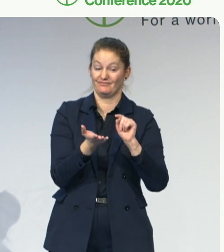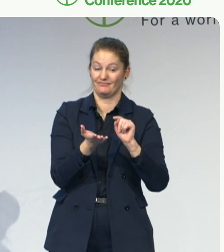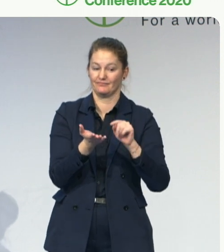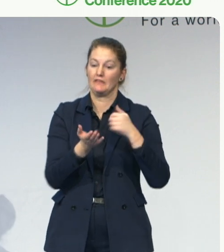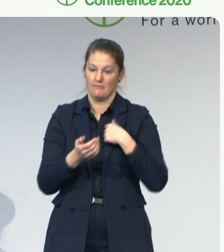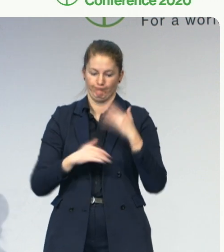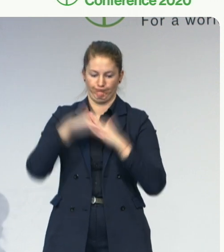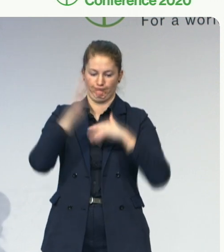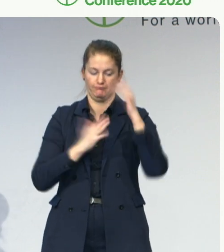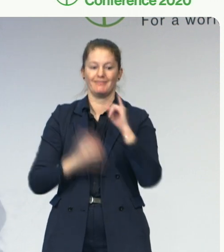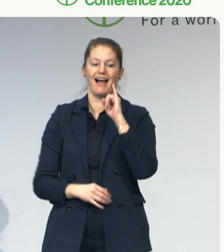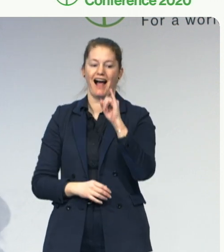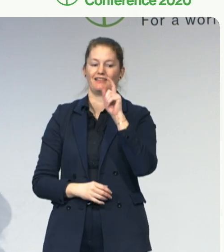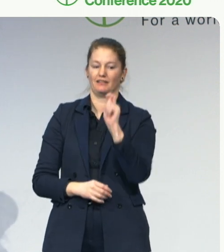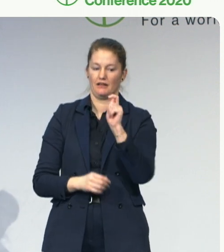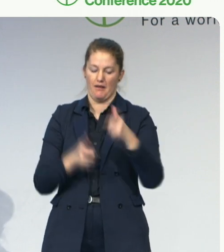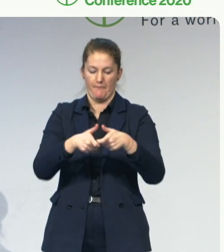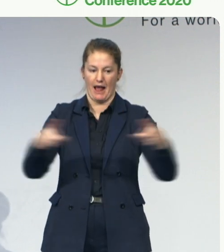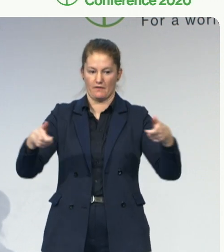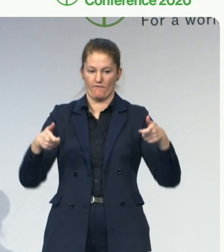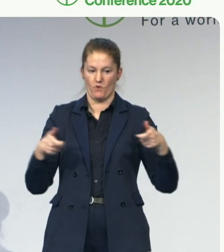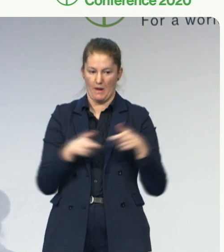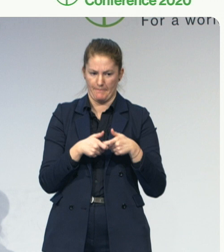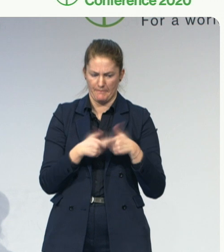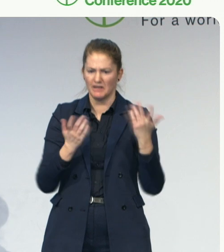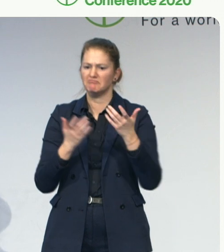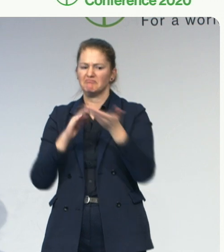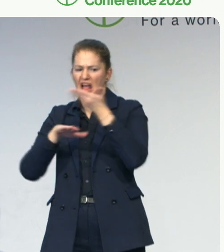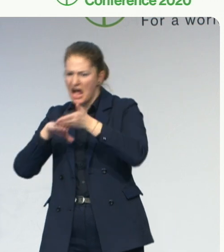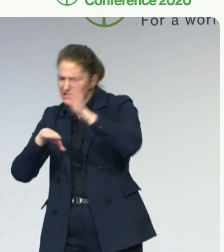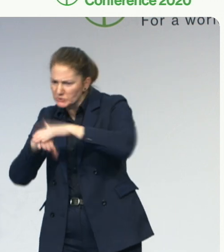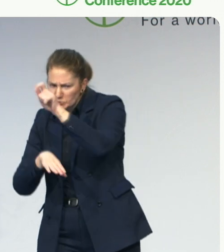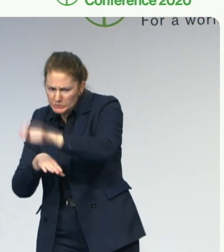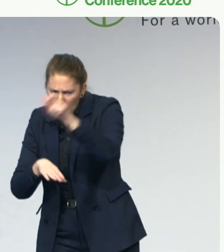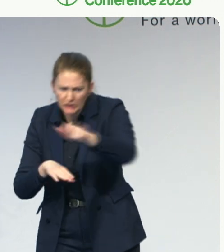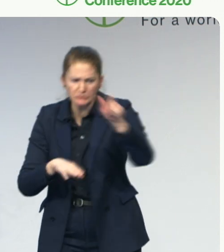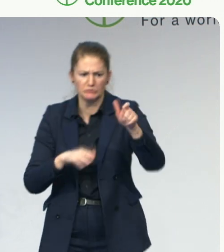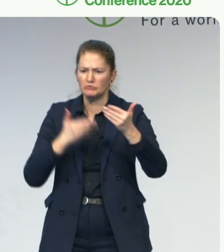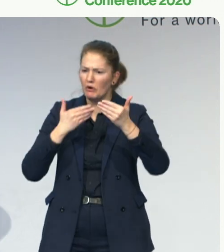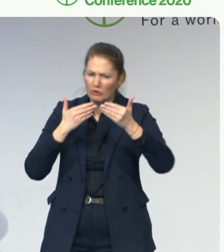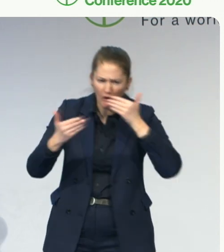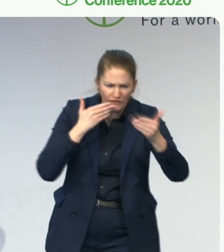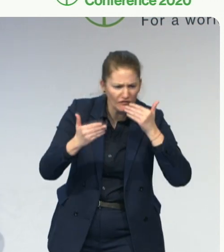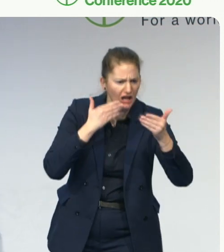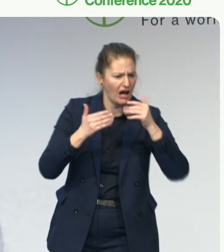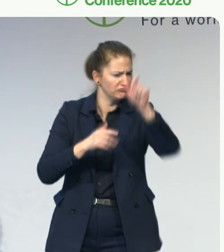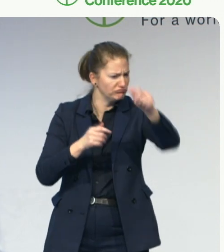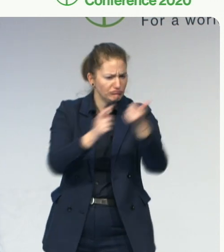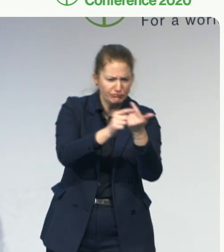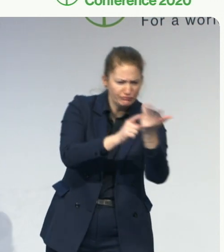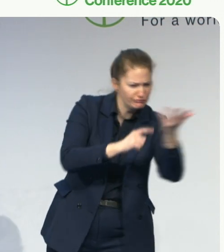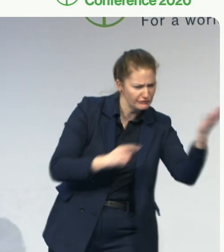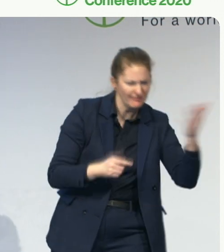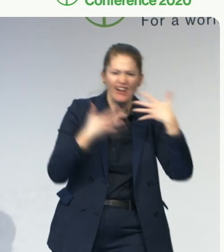all the expertise, experts, nominations, and conferences over the last 8 years. This